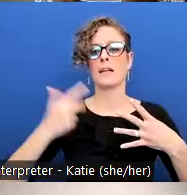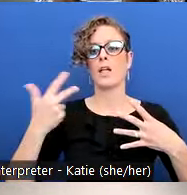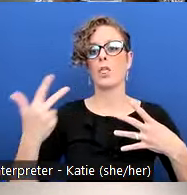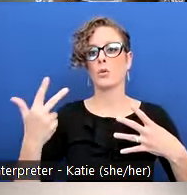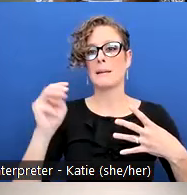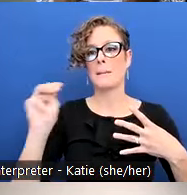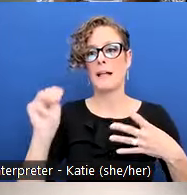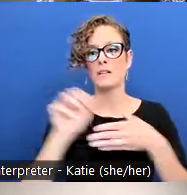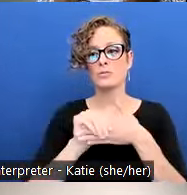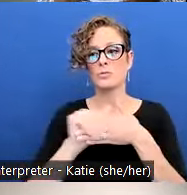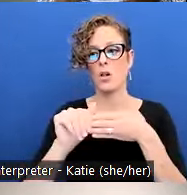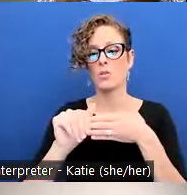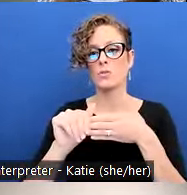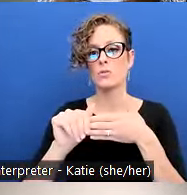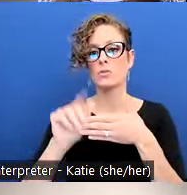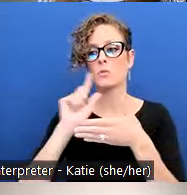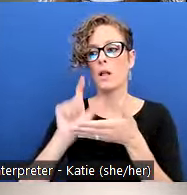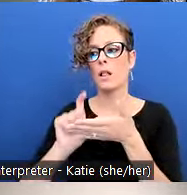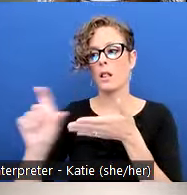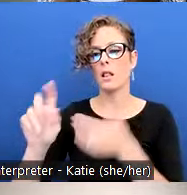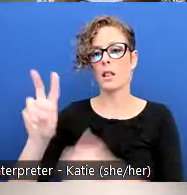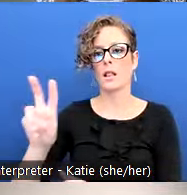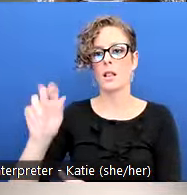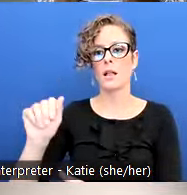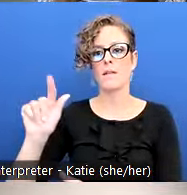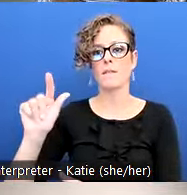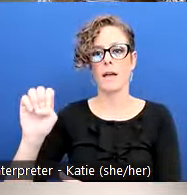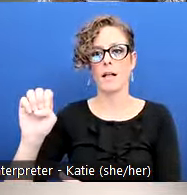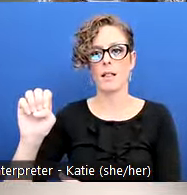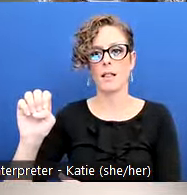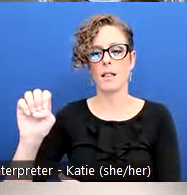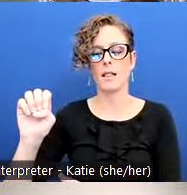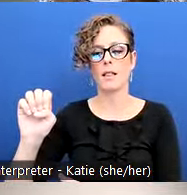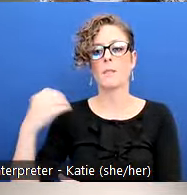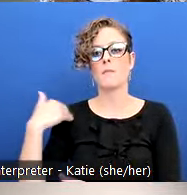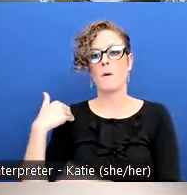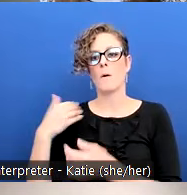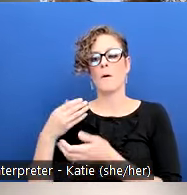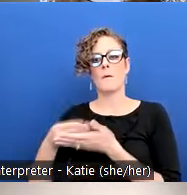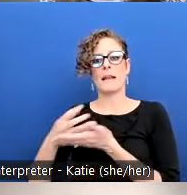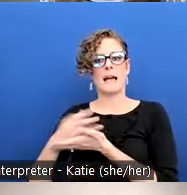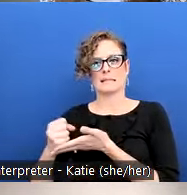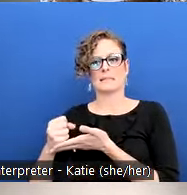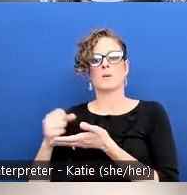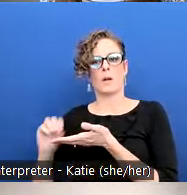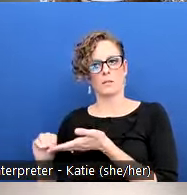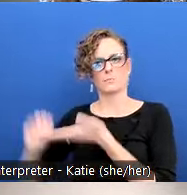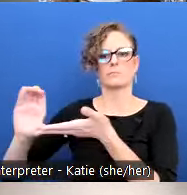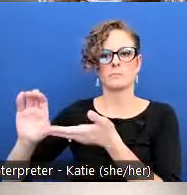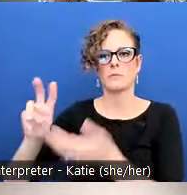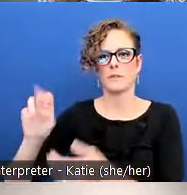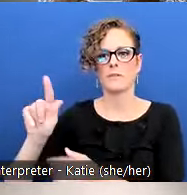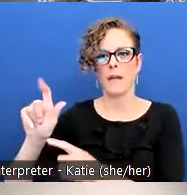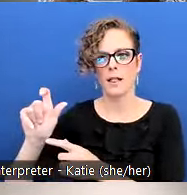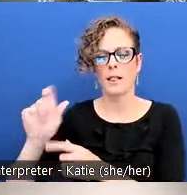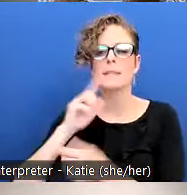to backfill bail. This came from advocacy from district attorneys. So this